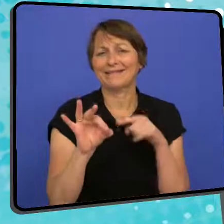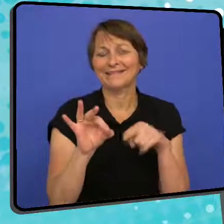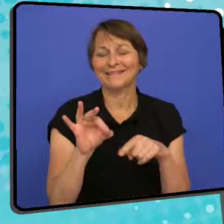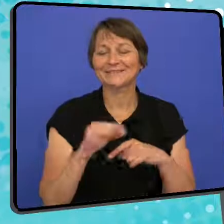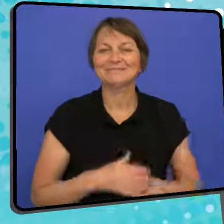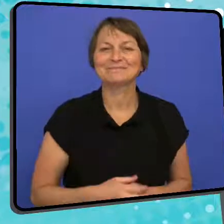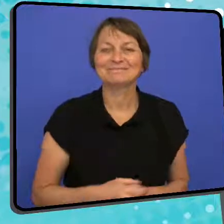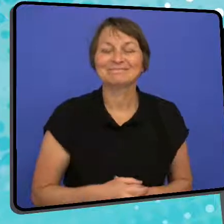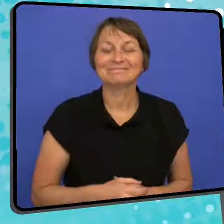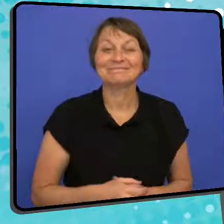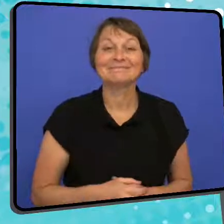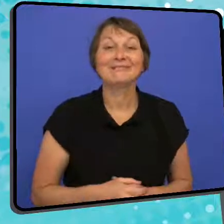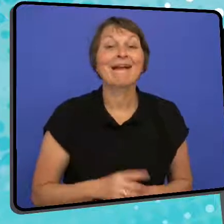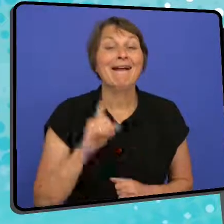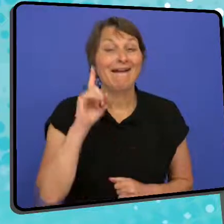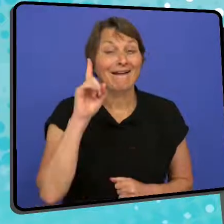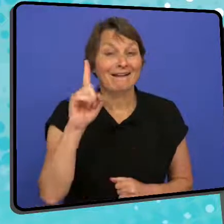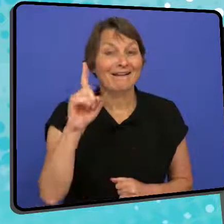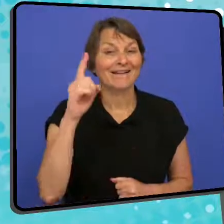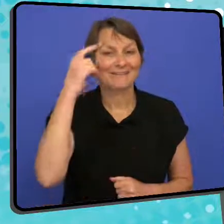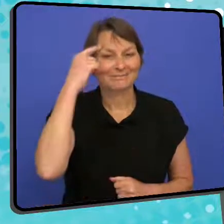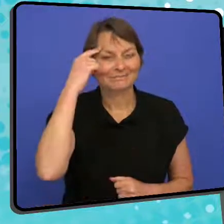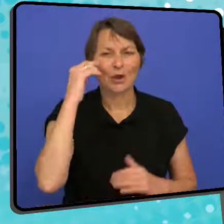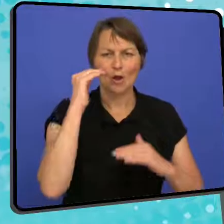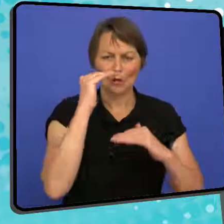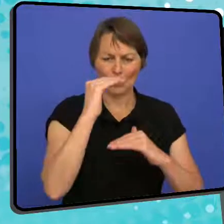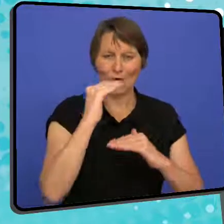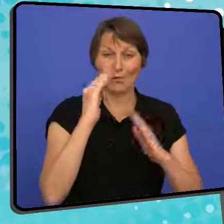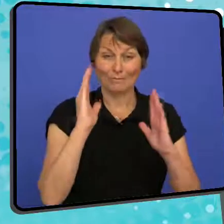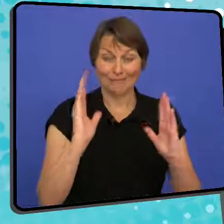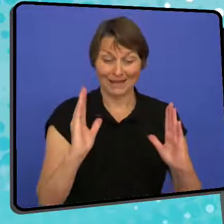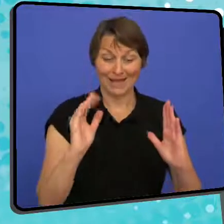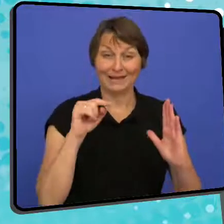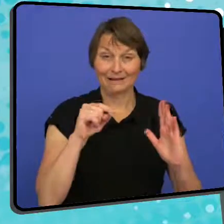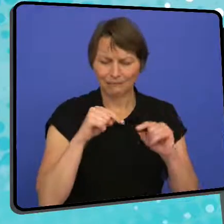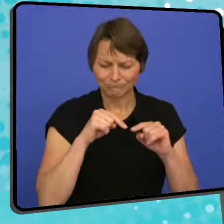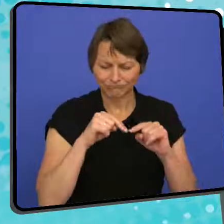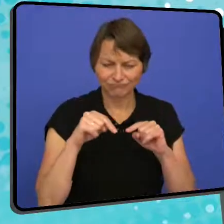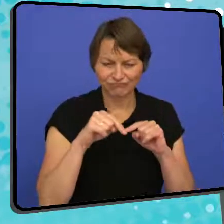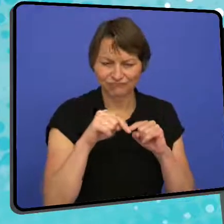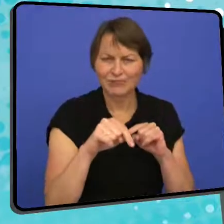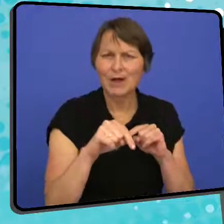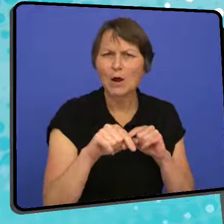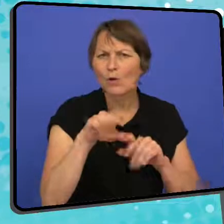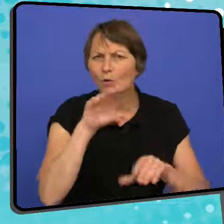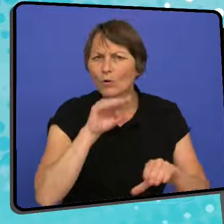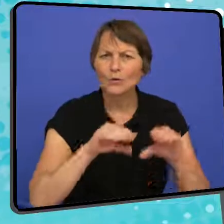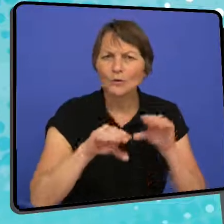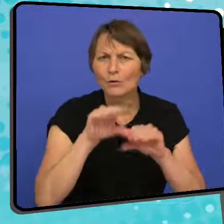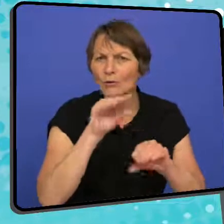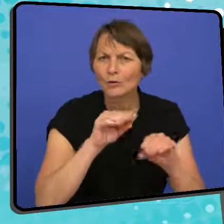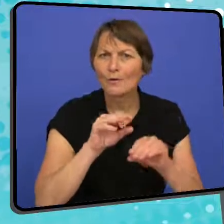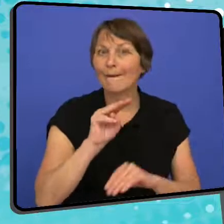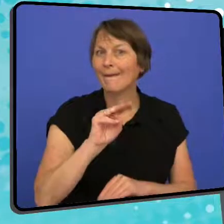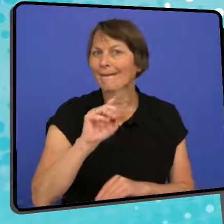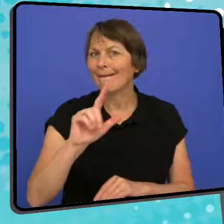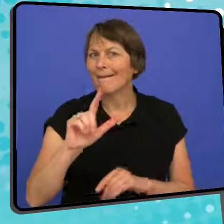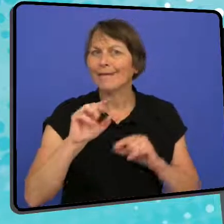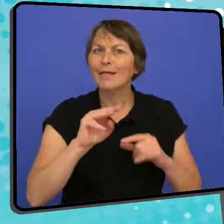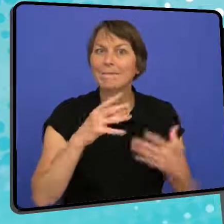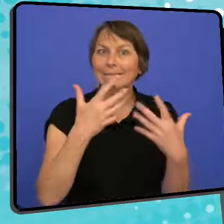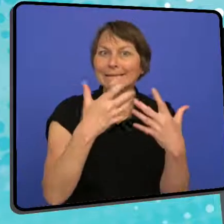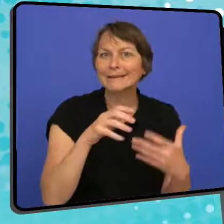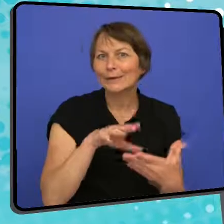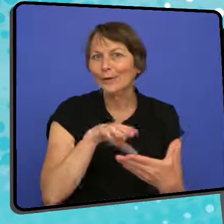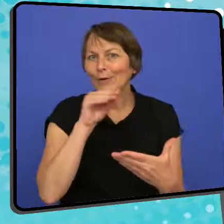a learning path, so a full learning path around creating machine learning models. This includes